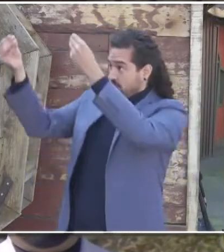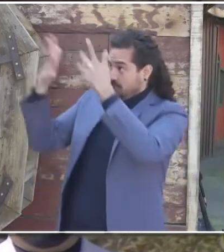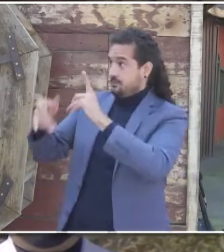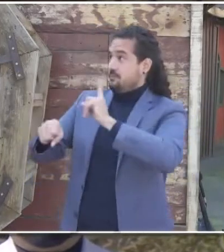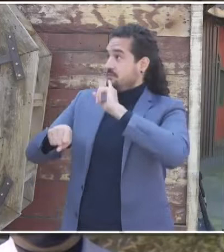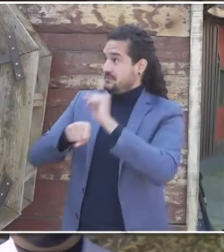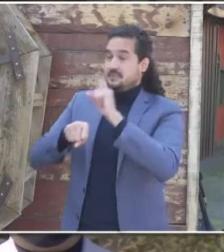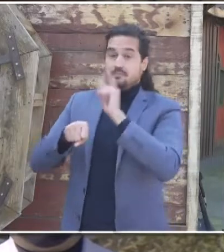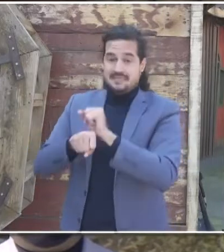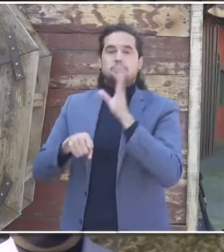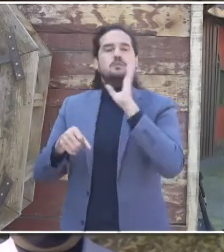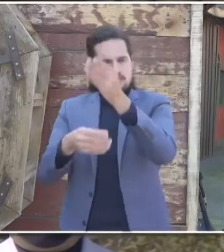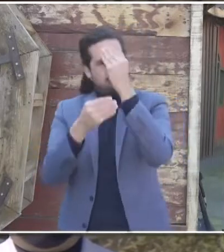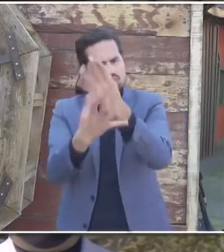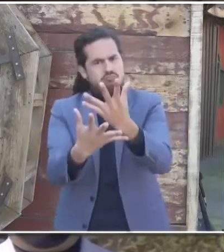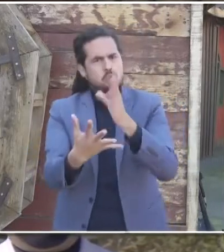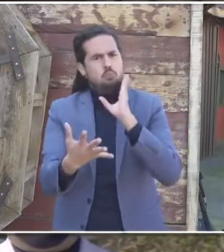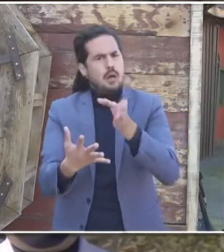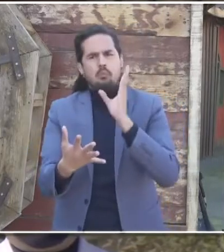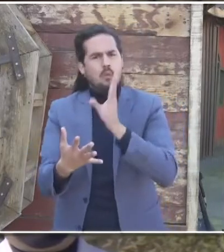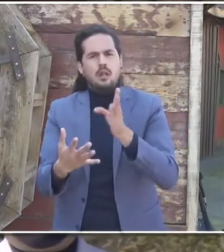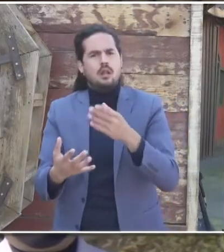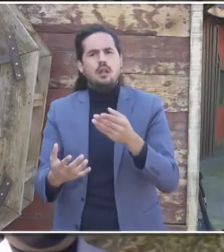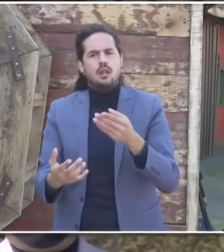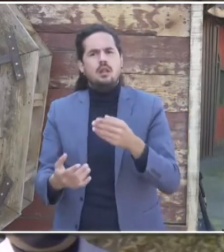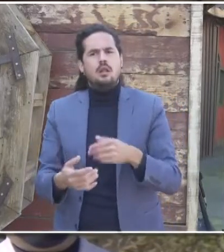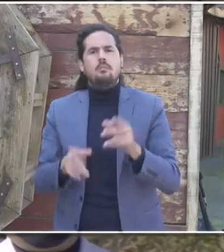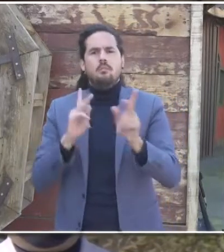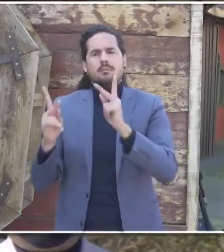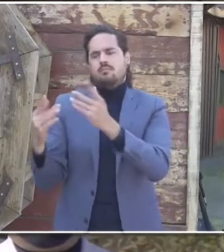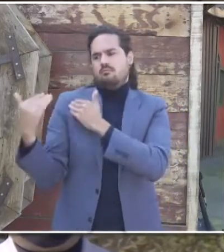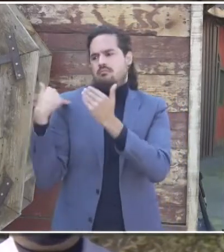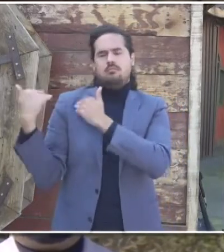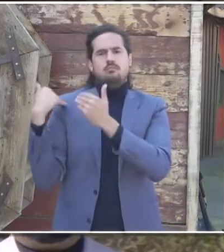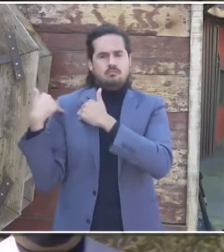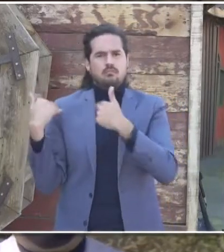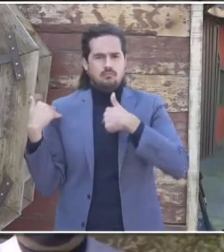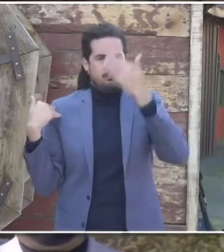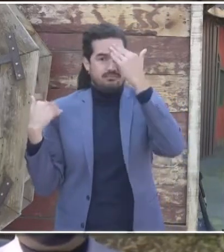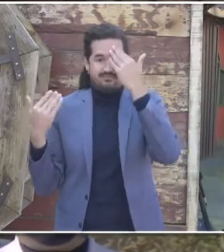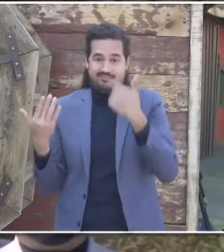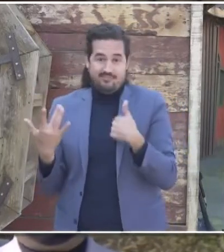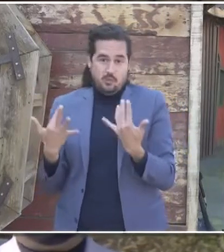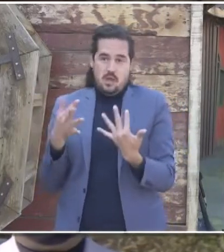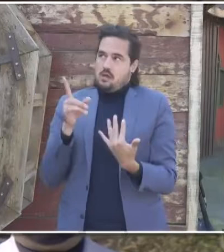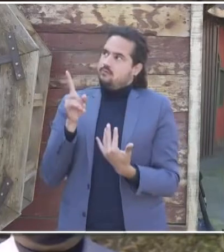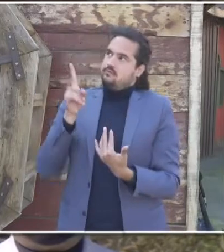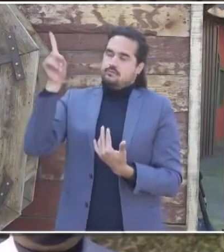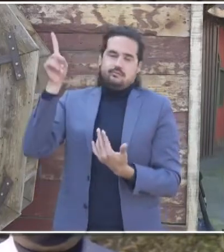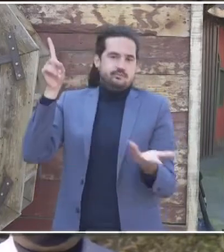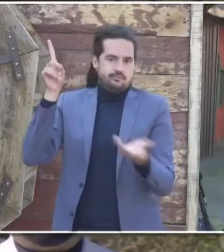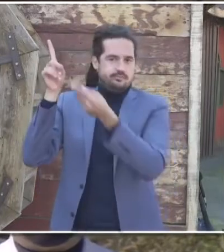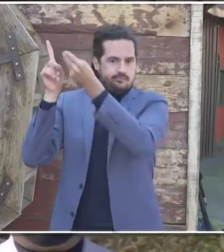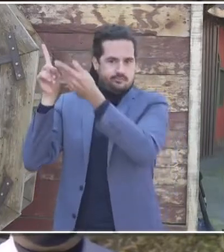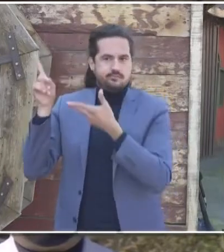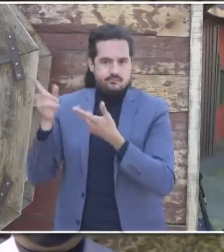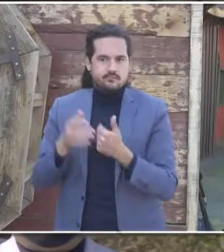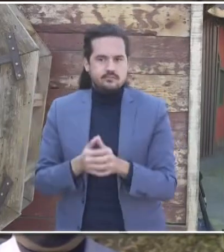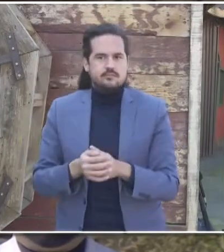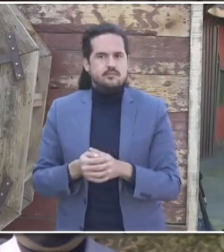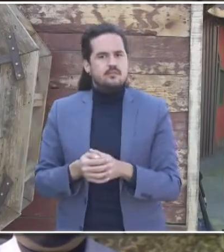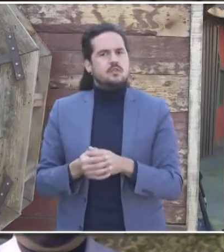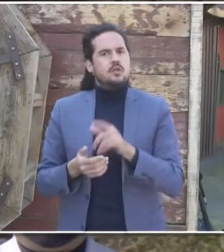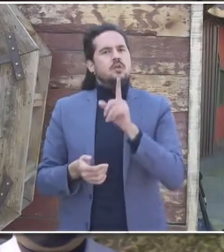real. We've had very advanced conversations with the administration. That's why we were confident in socializing